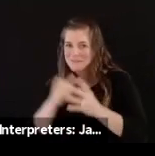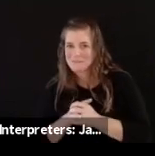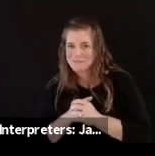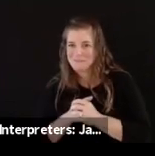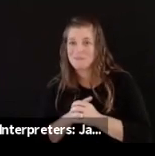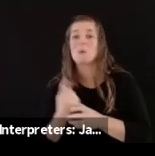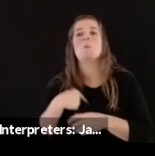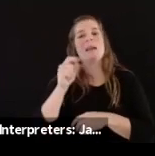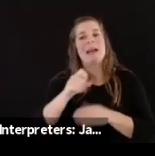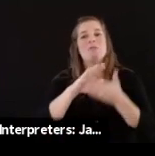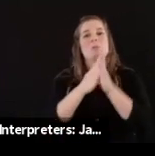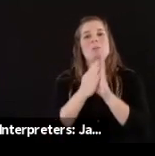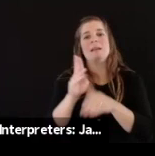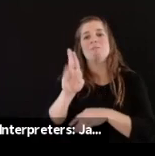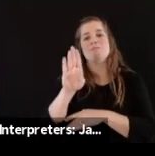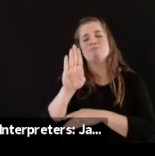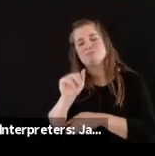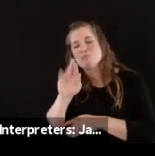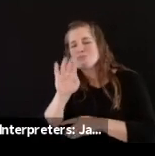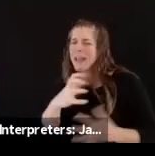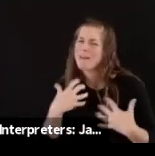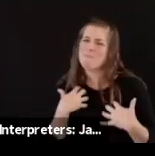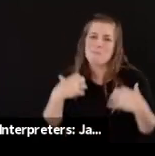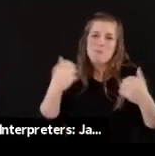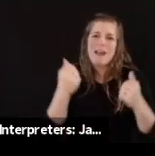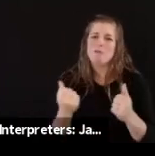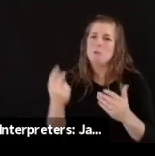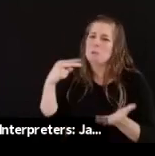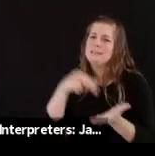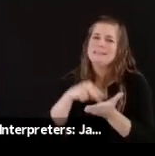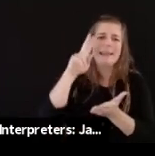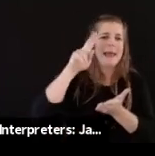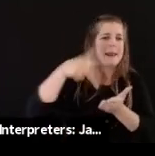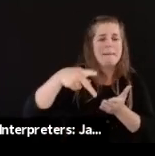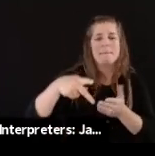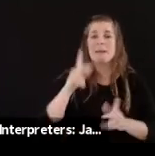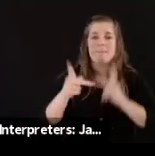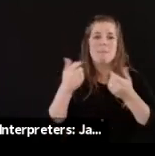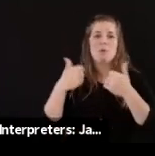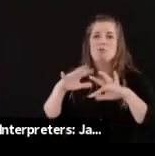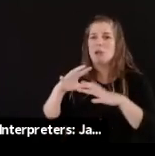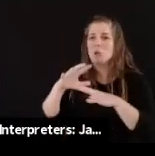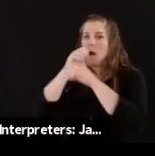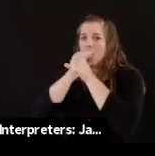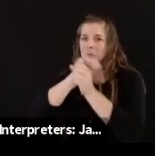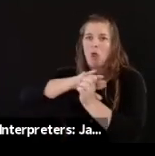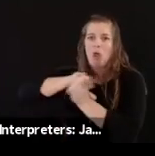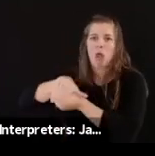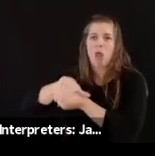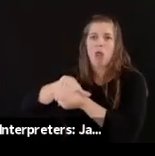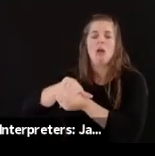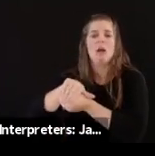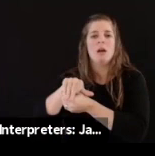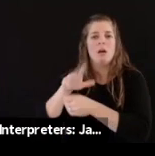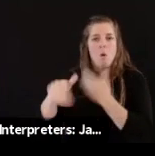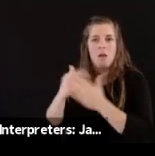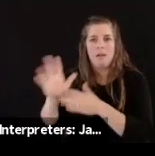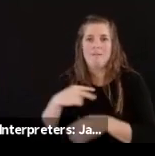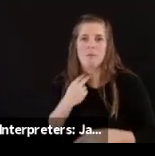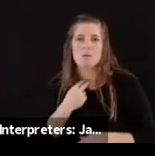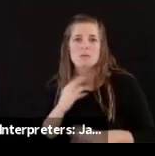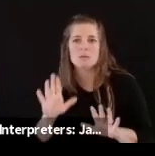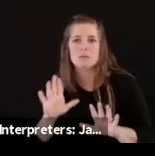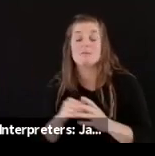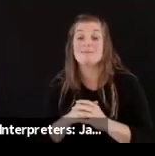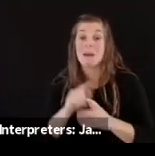brave enough to stand up in the face of people who try to silence or delegitimize dissenting voices. And